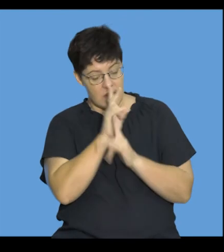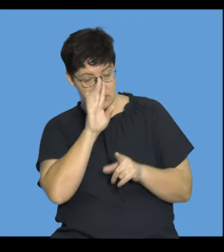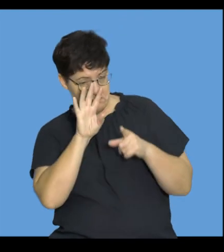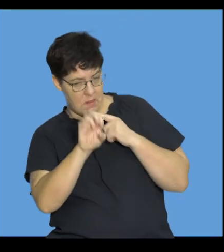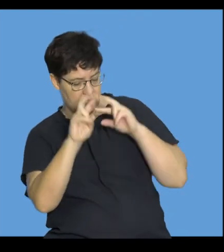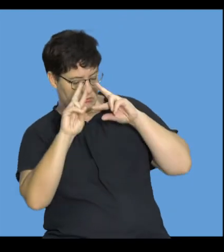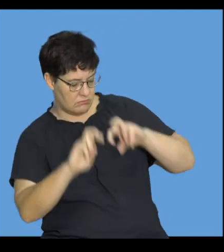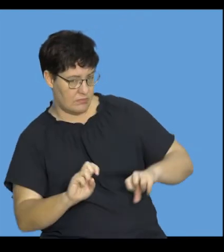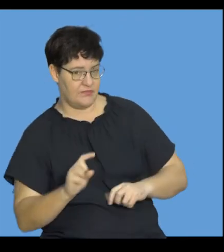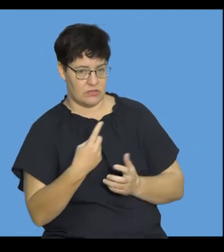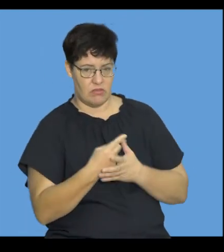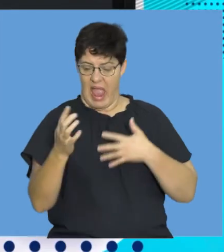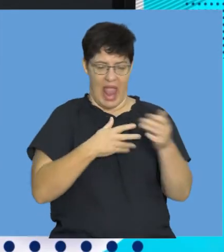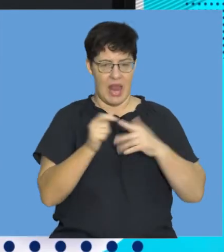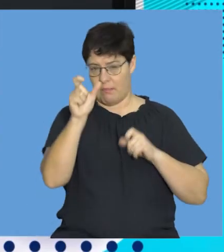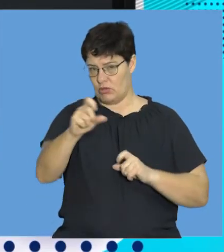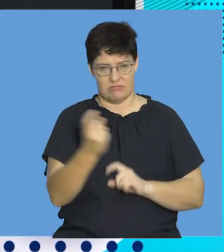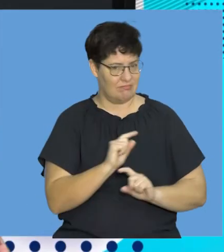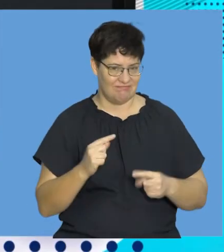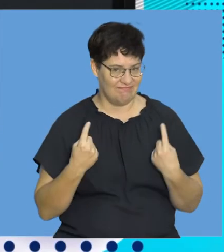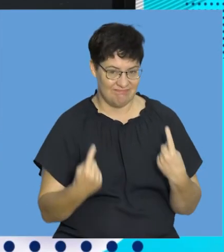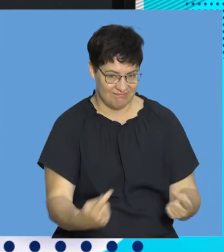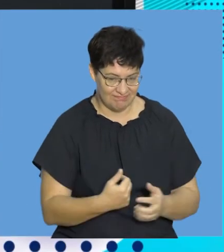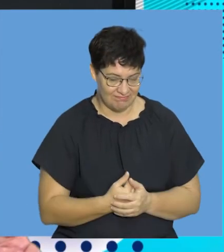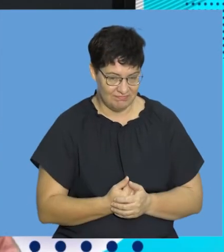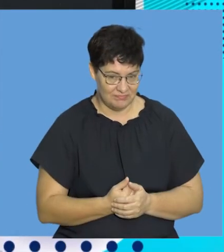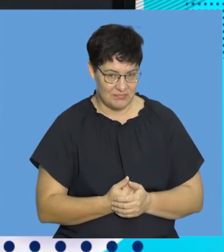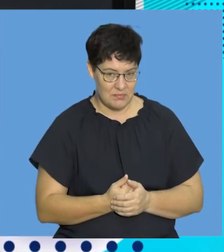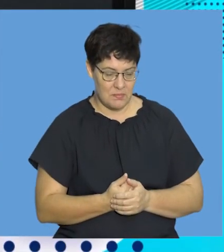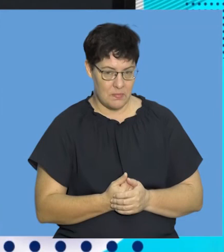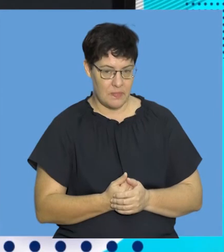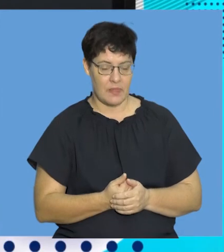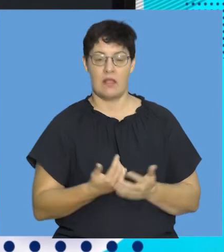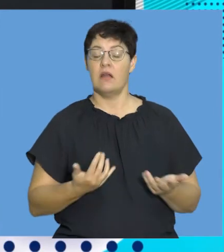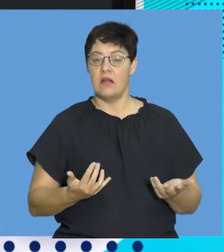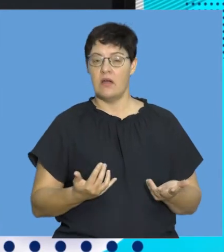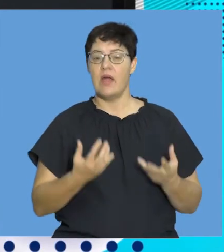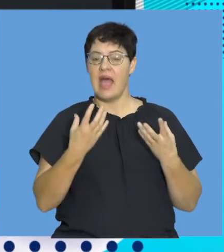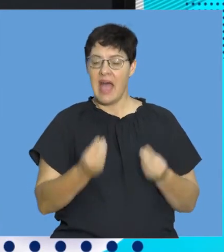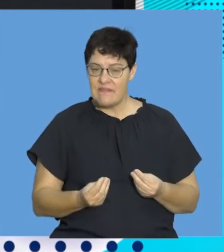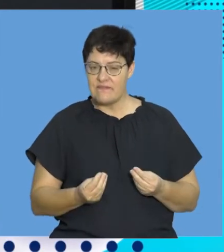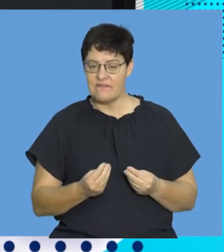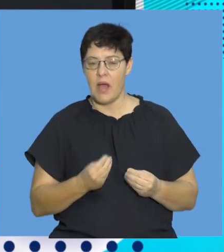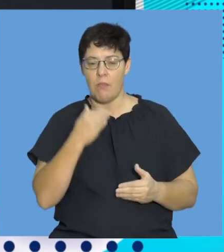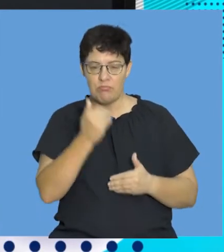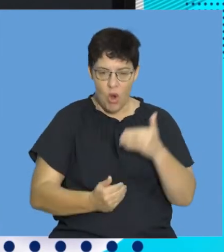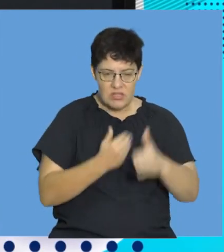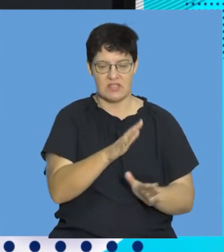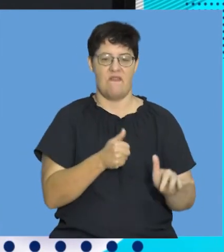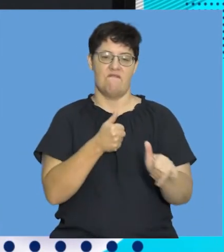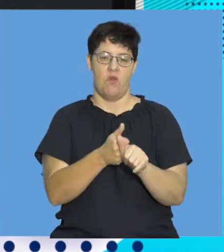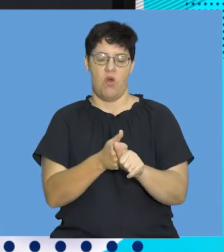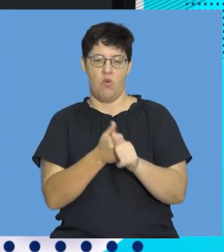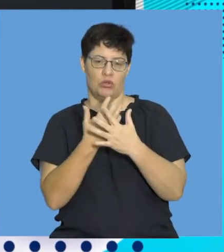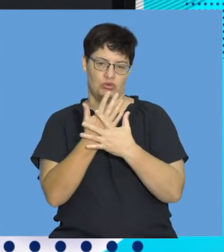words, you don't just give credit to anybody that walks in and asks for credit. No, there's a screening